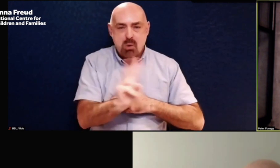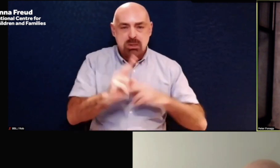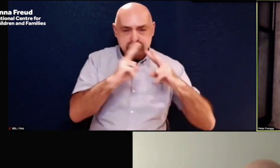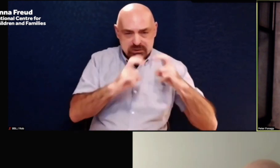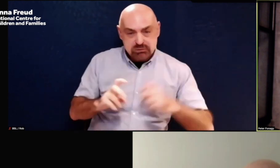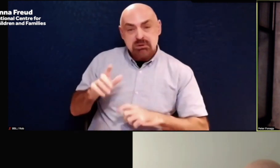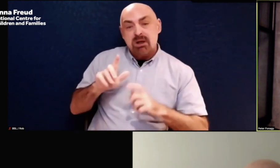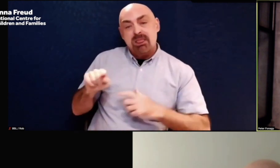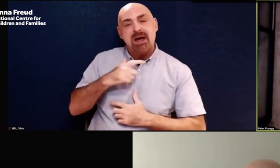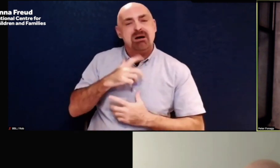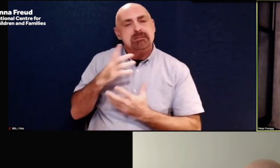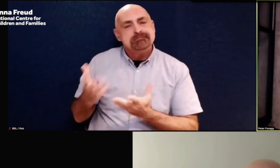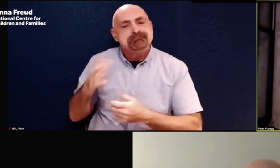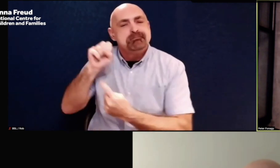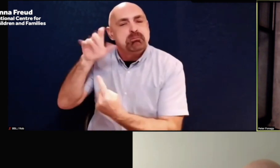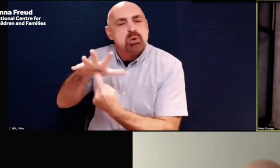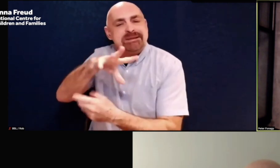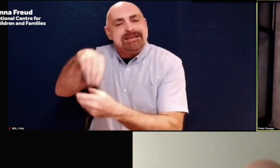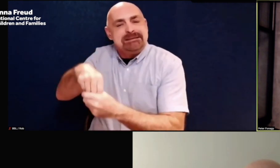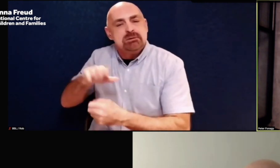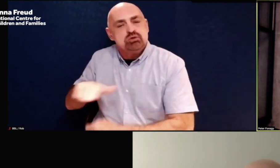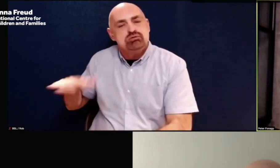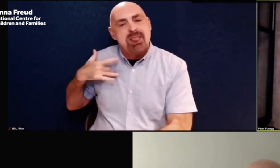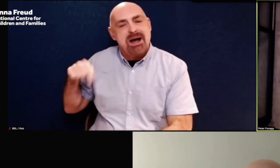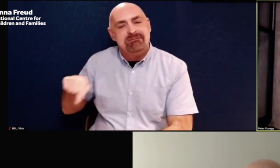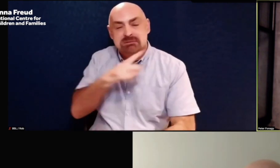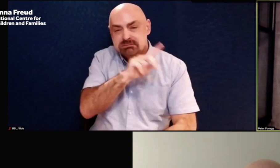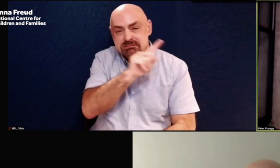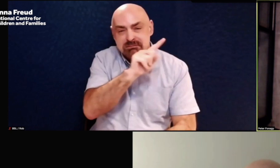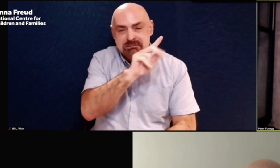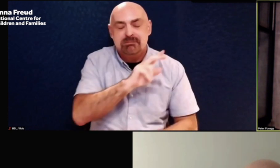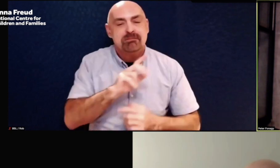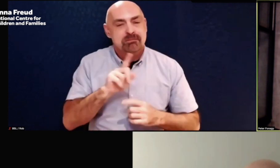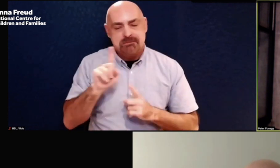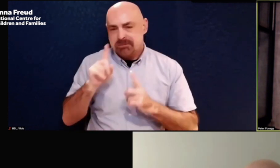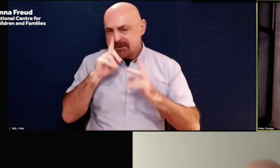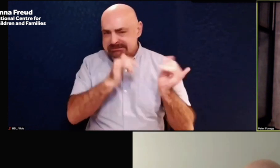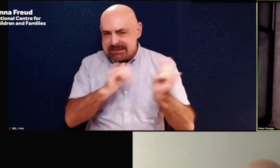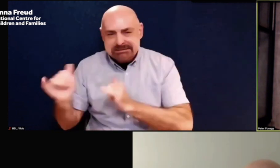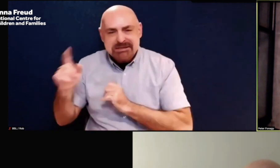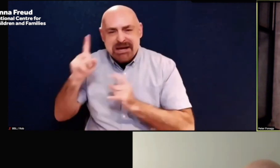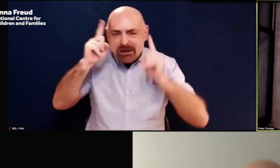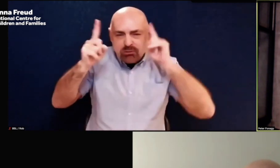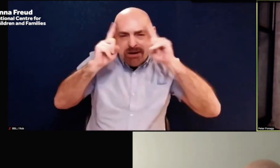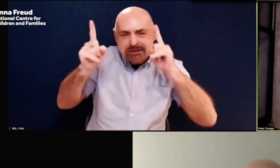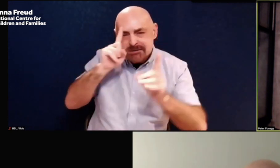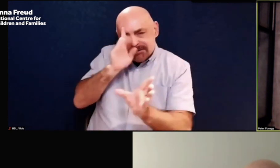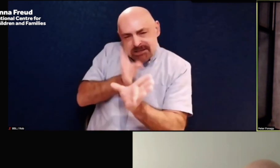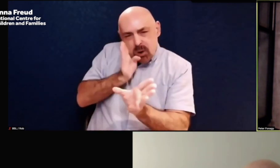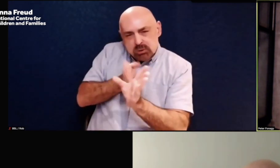children's lives, and it includes the development and testing of innovative psychological